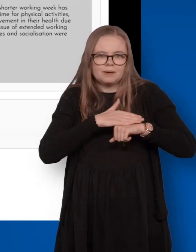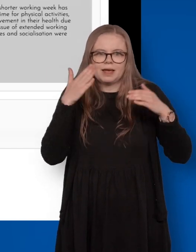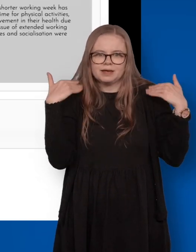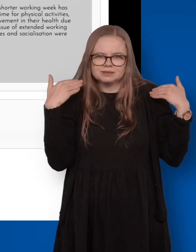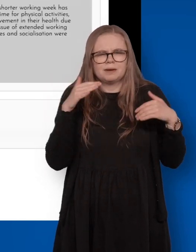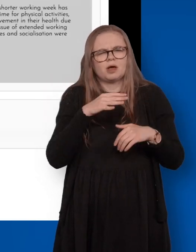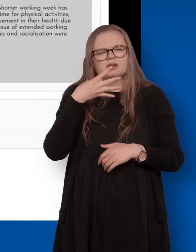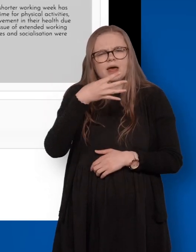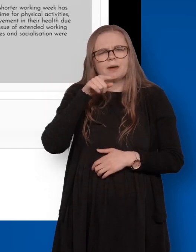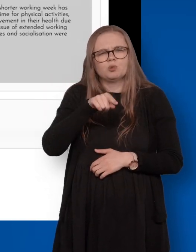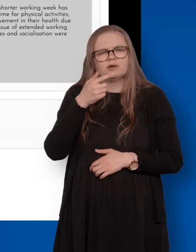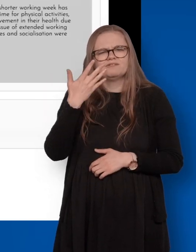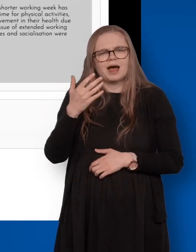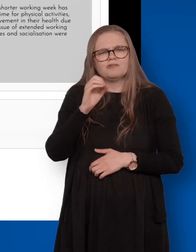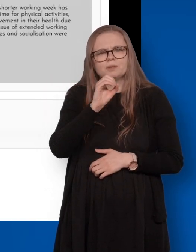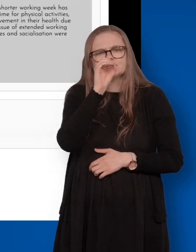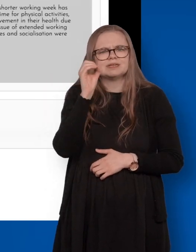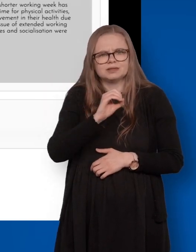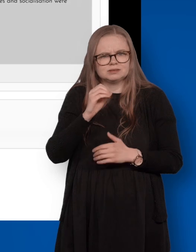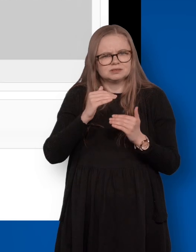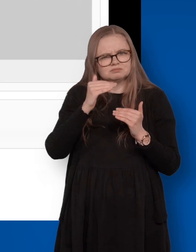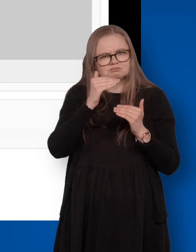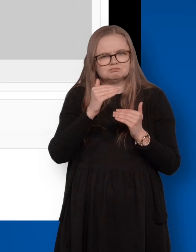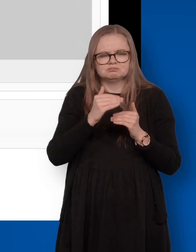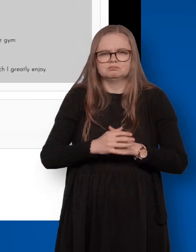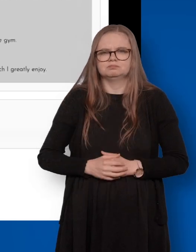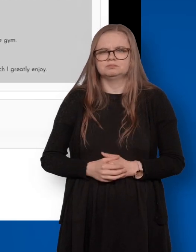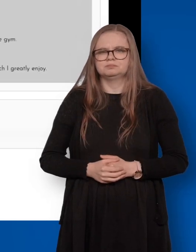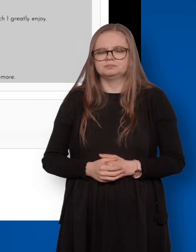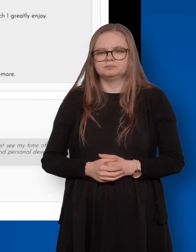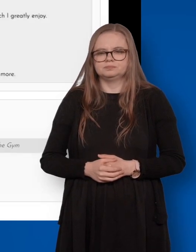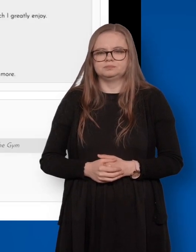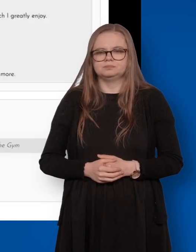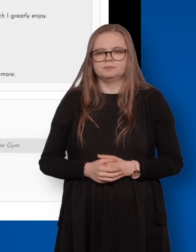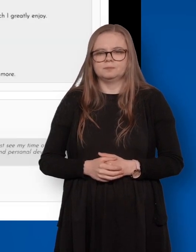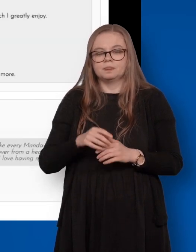about 9.5% of respondents. And if we go down, we can